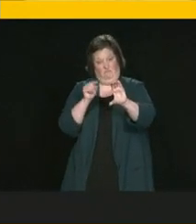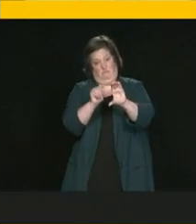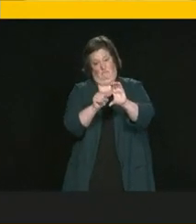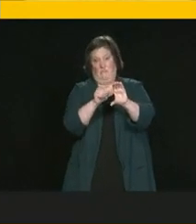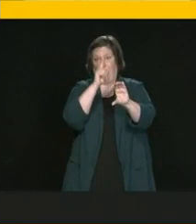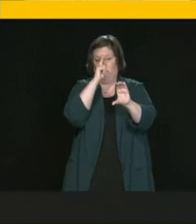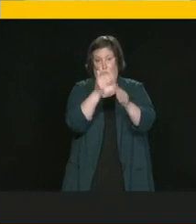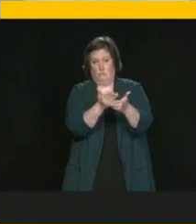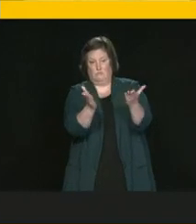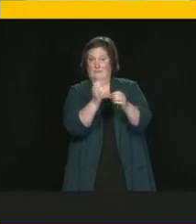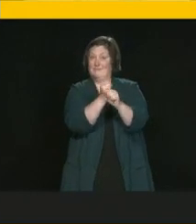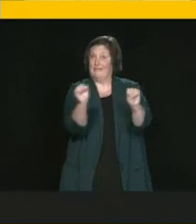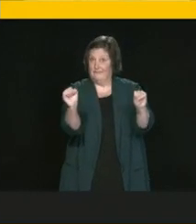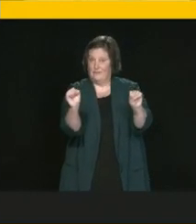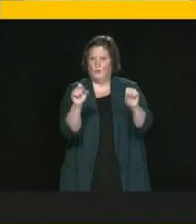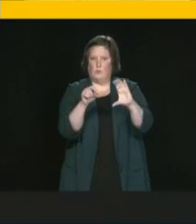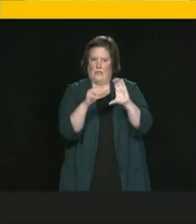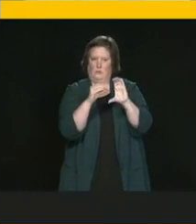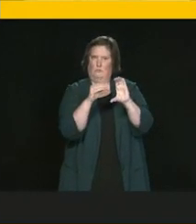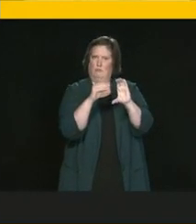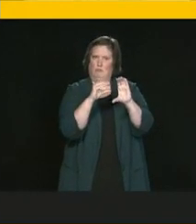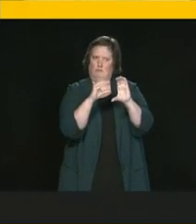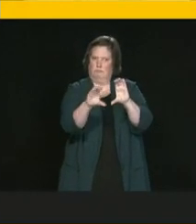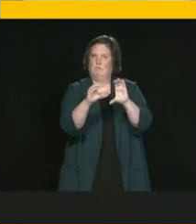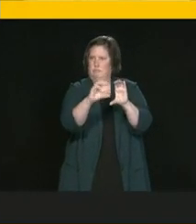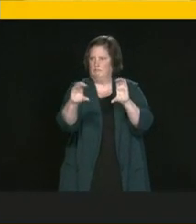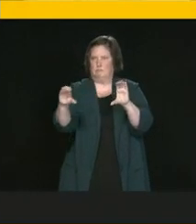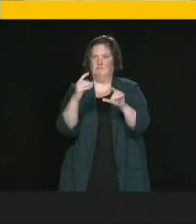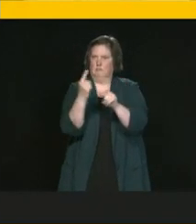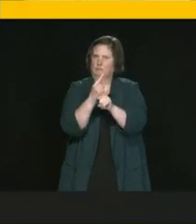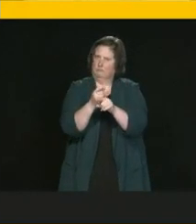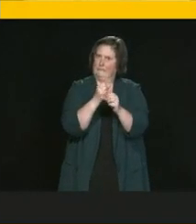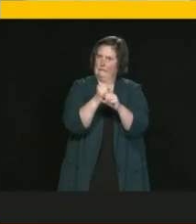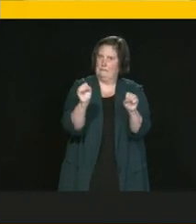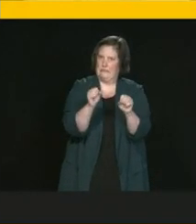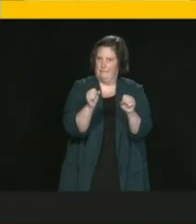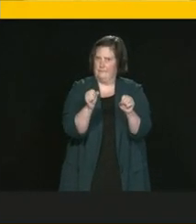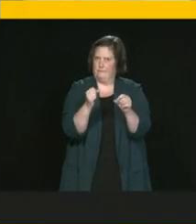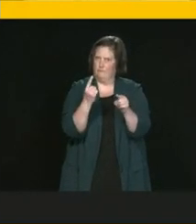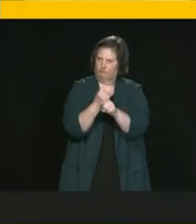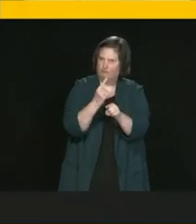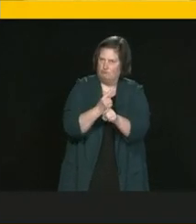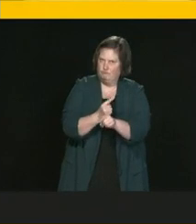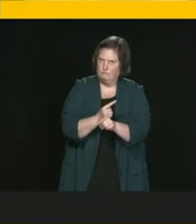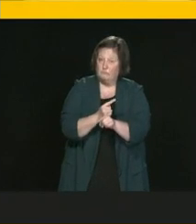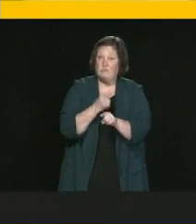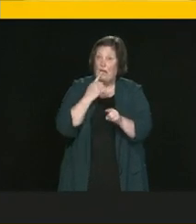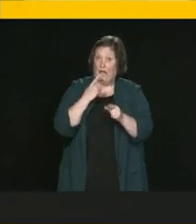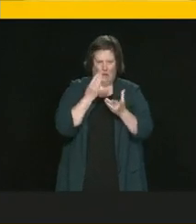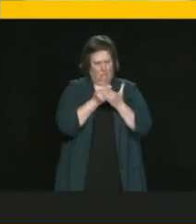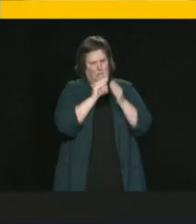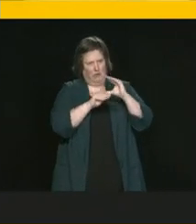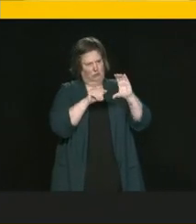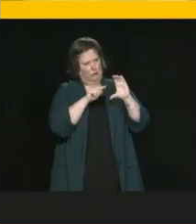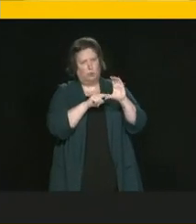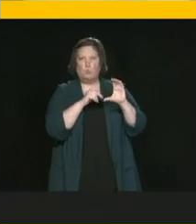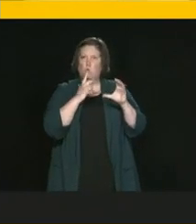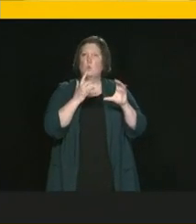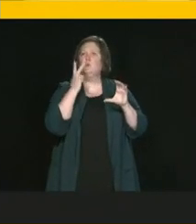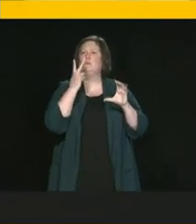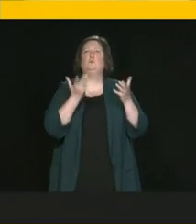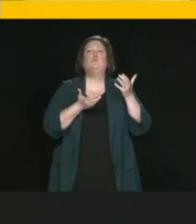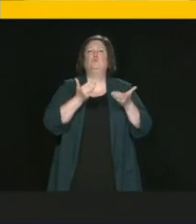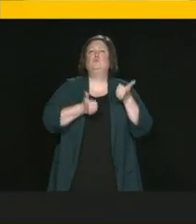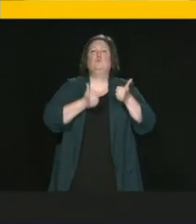done properly. And we will be looking at budgets so that we are sure to invest in things that help